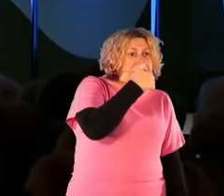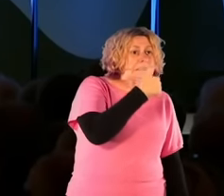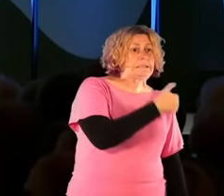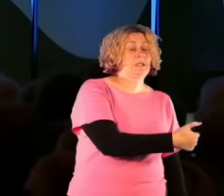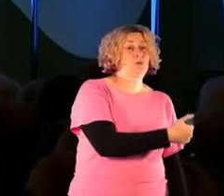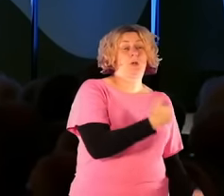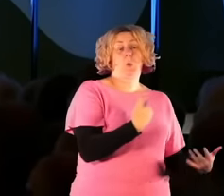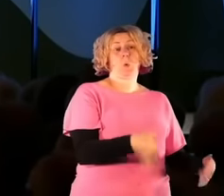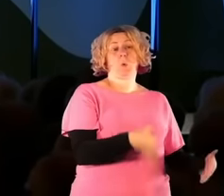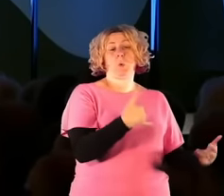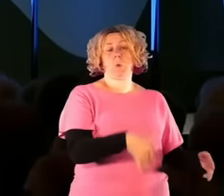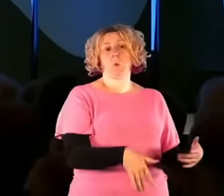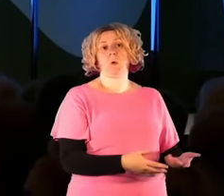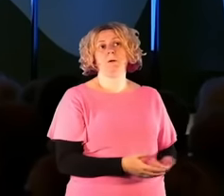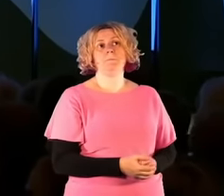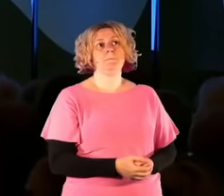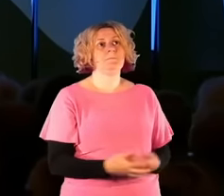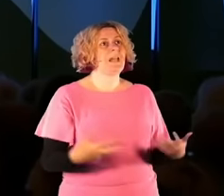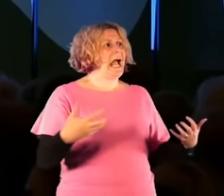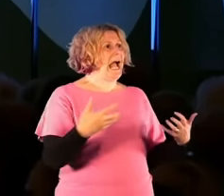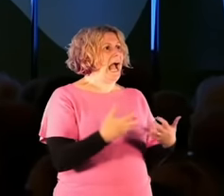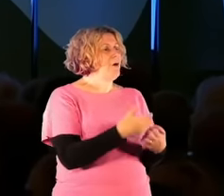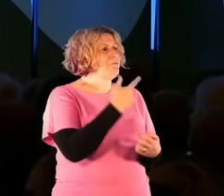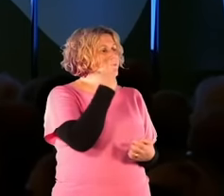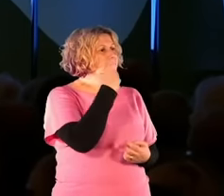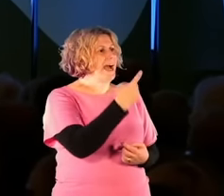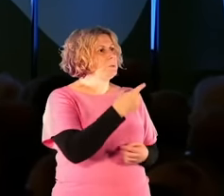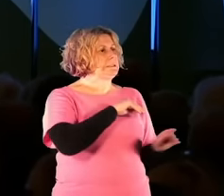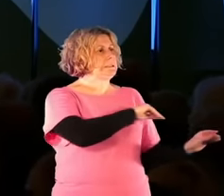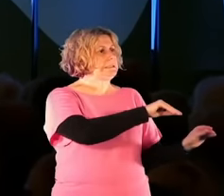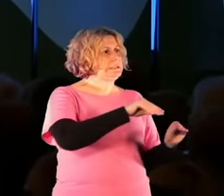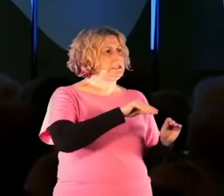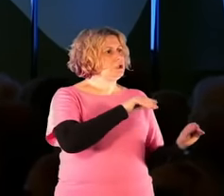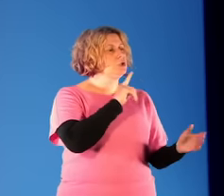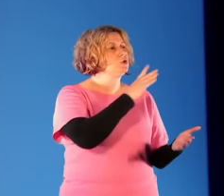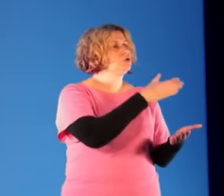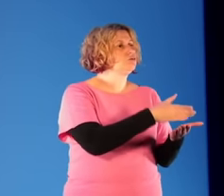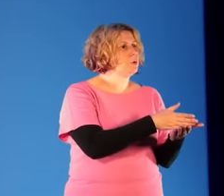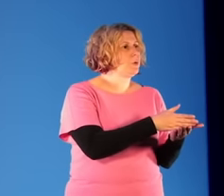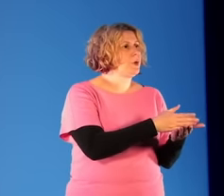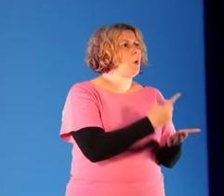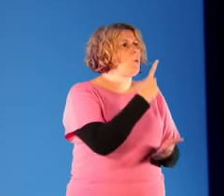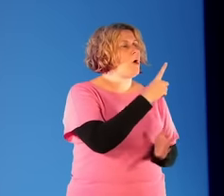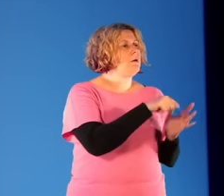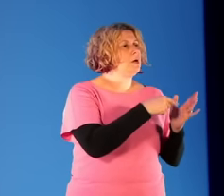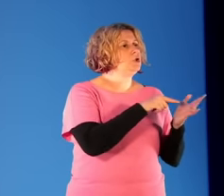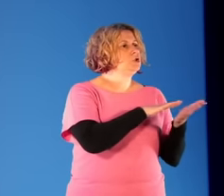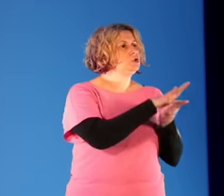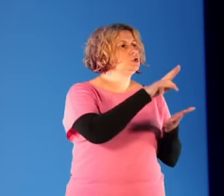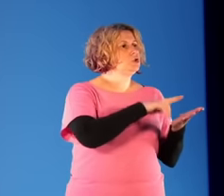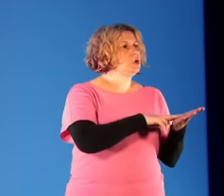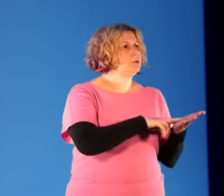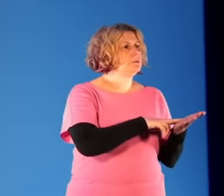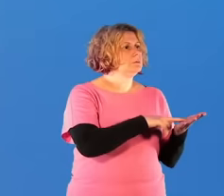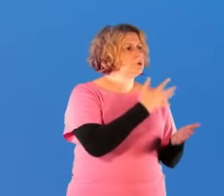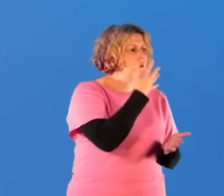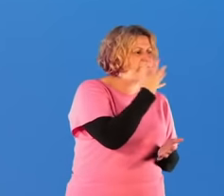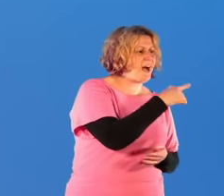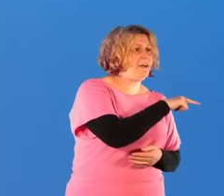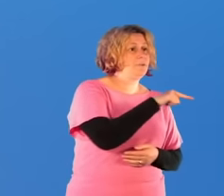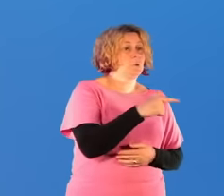found teaching the truths of 1 John to 5 to 7-year-olds? It's been fantastic,